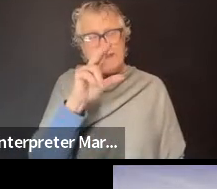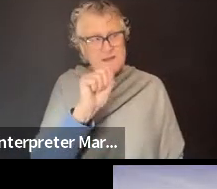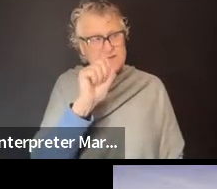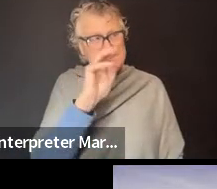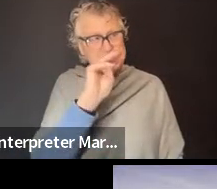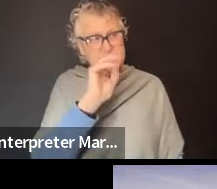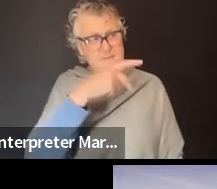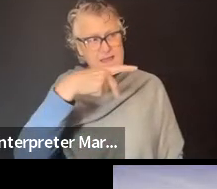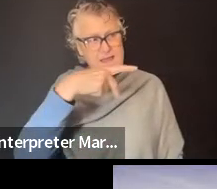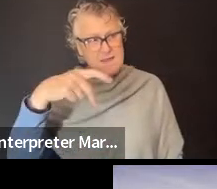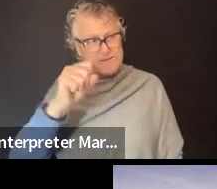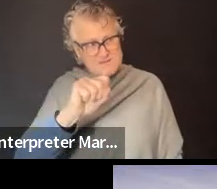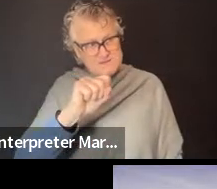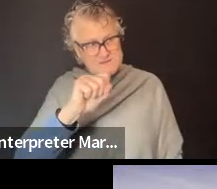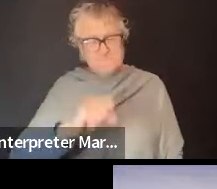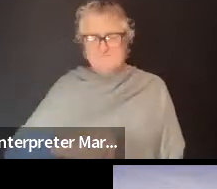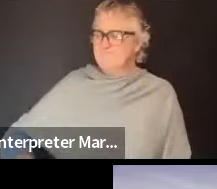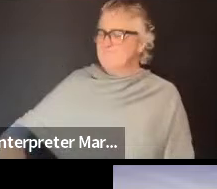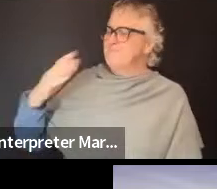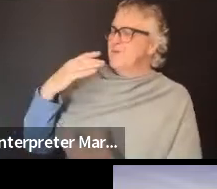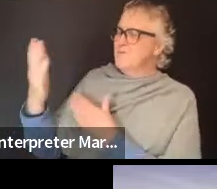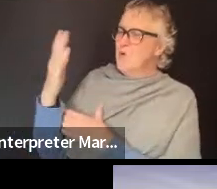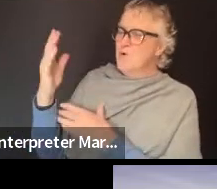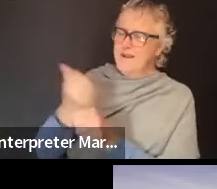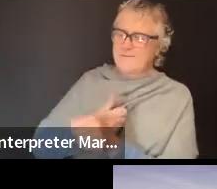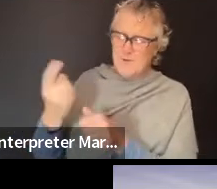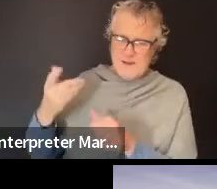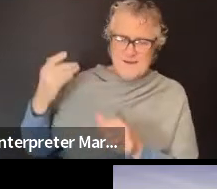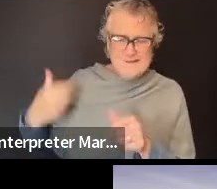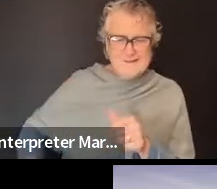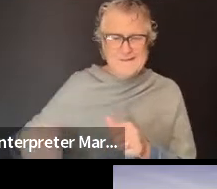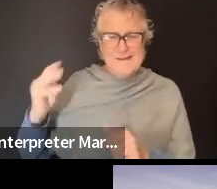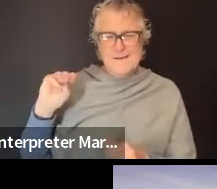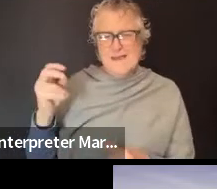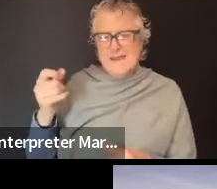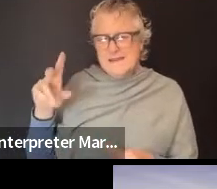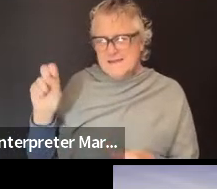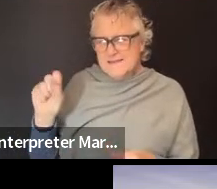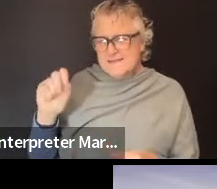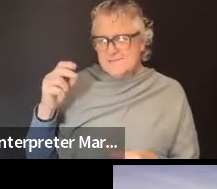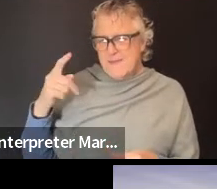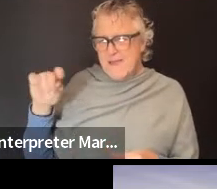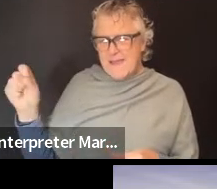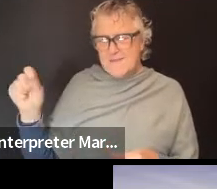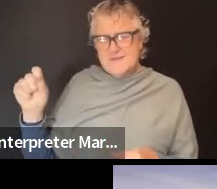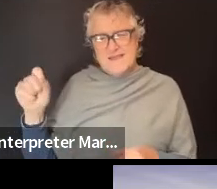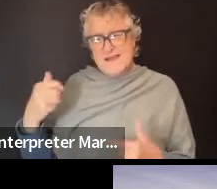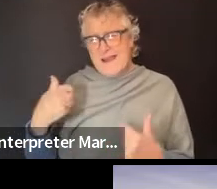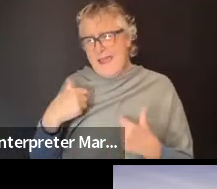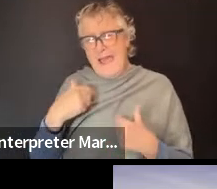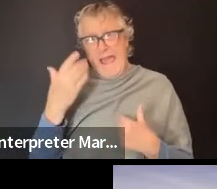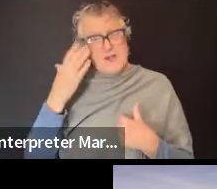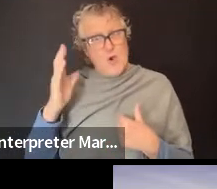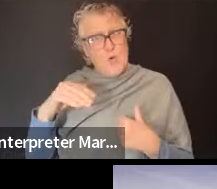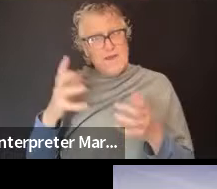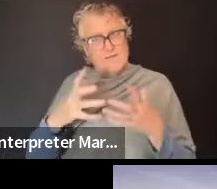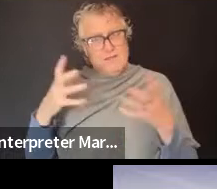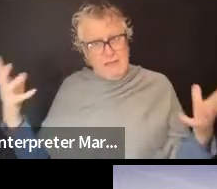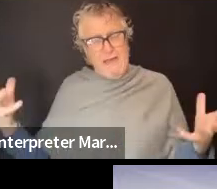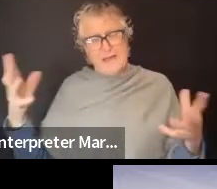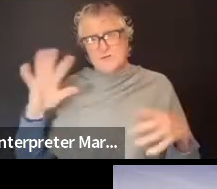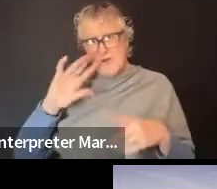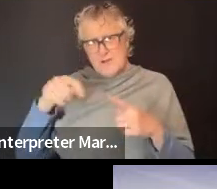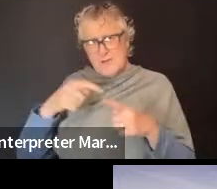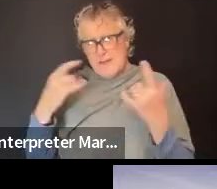Council. I know we got a packed agenda, and frankly, I couldn't say it any better than Mayor Ann, so I'll just say ditto, and glad to be here